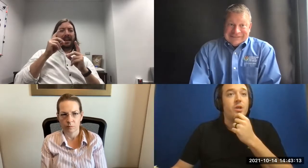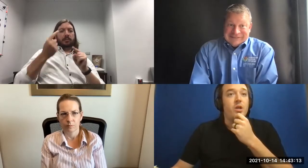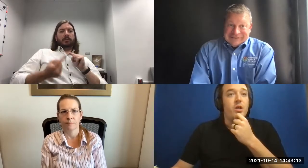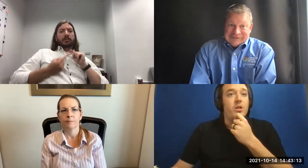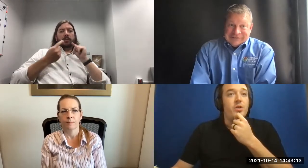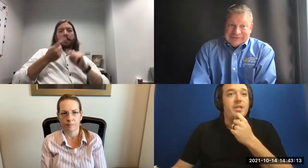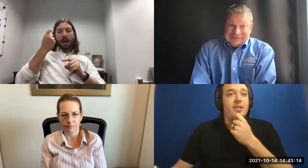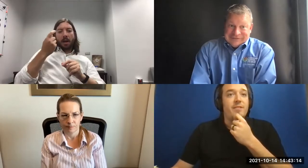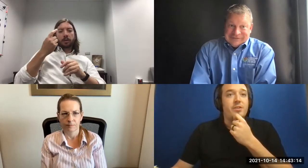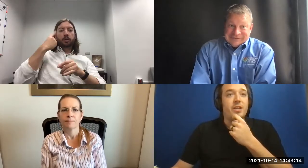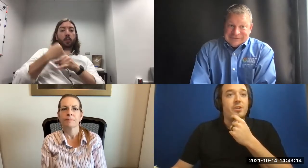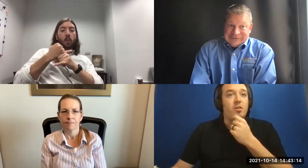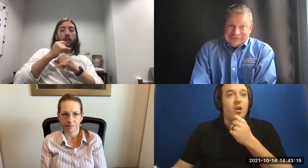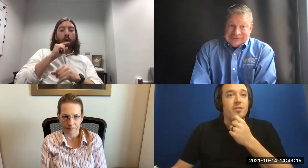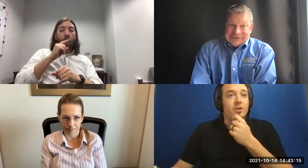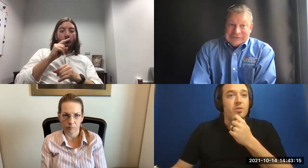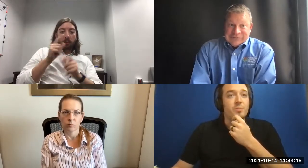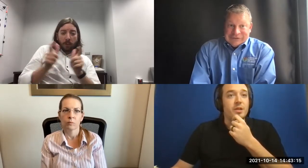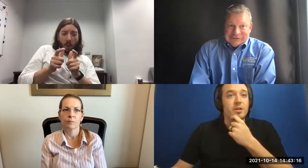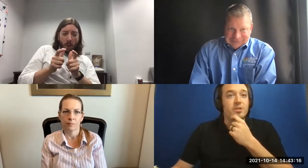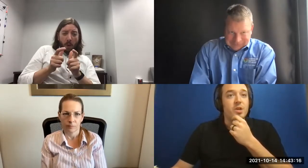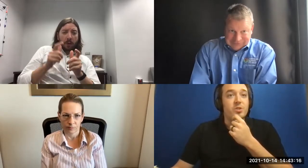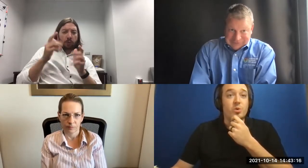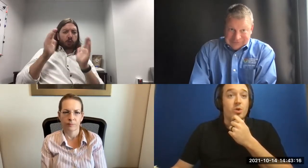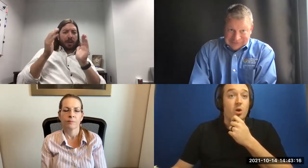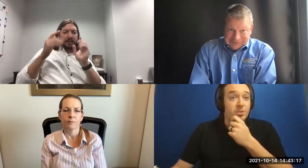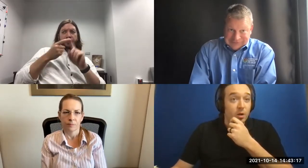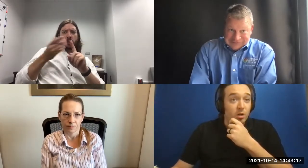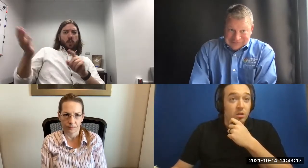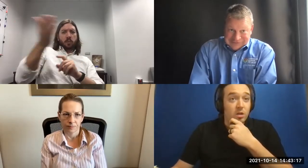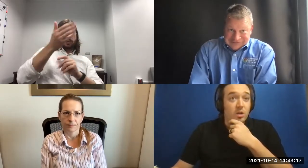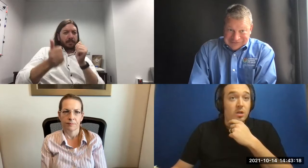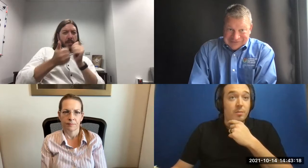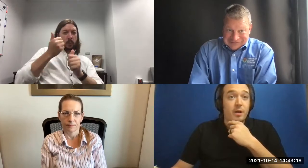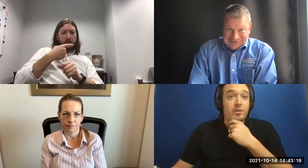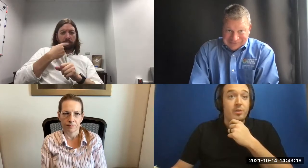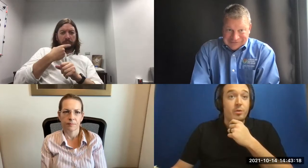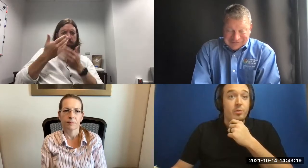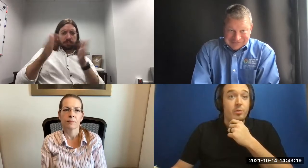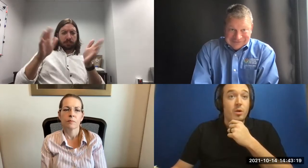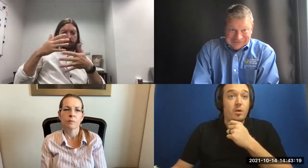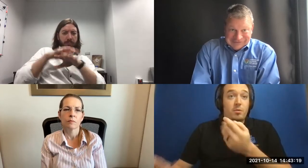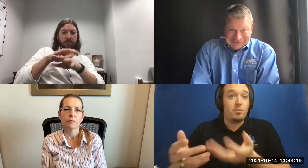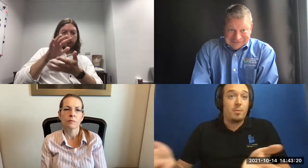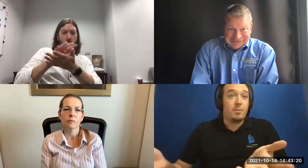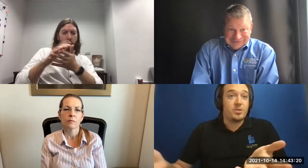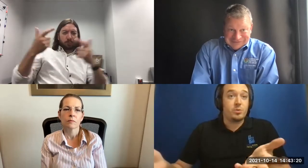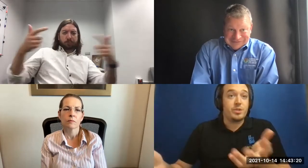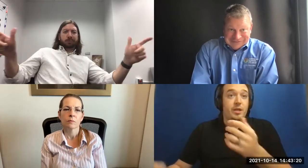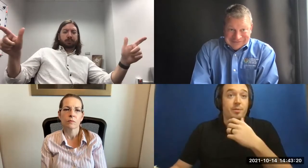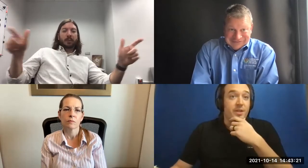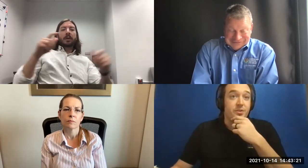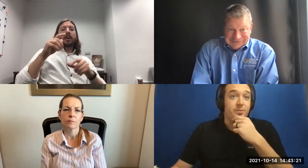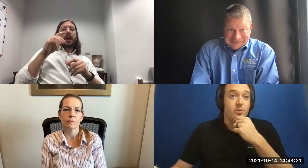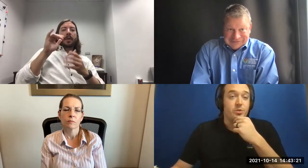And so you see in deaf education a lot of struggles because schools are small compared to the public